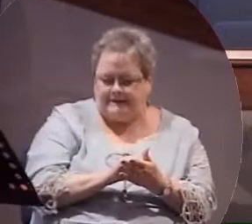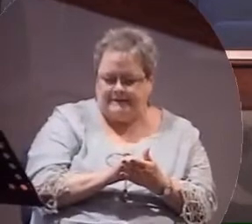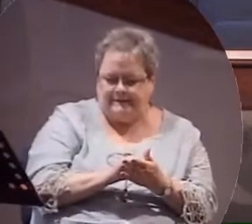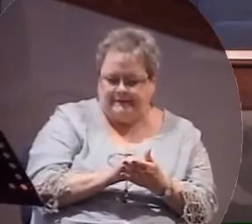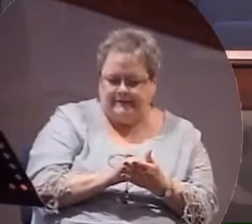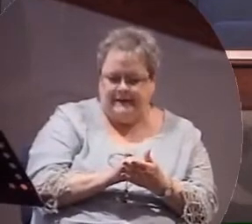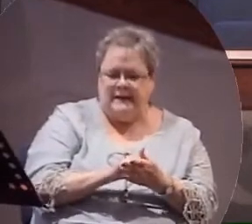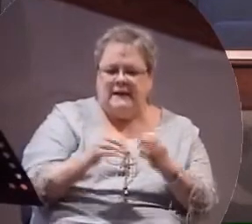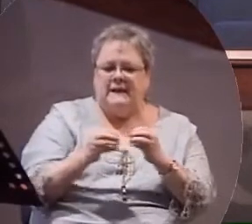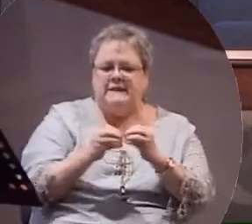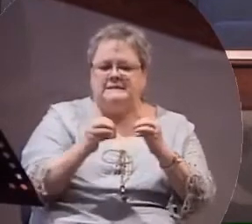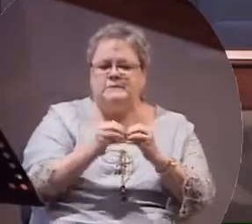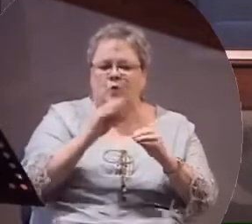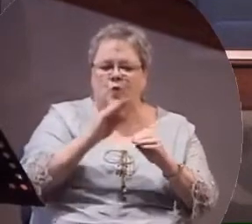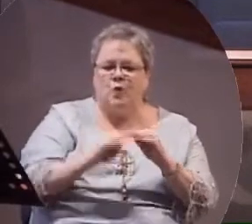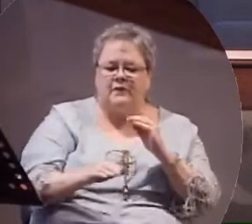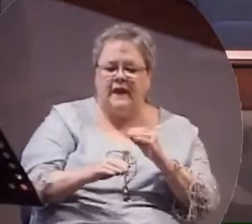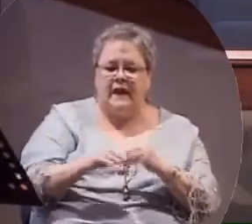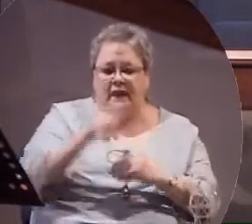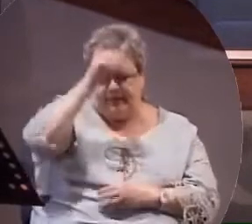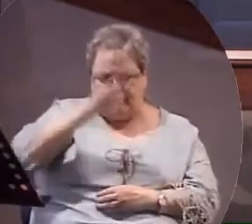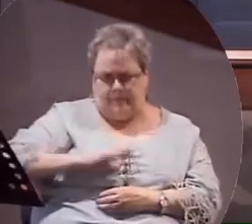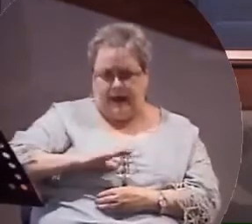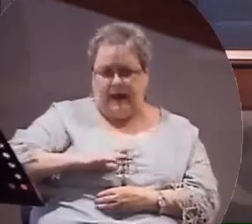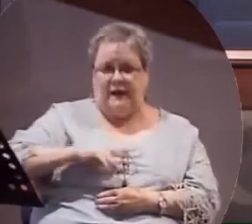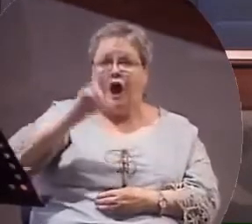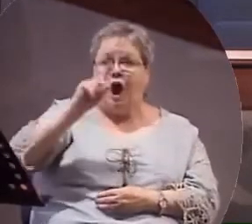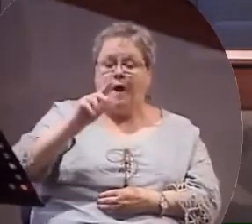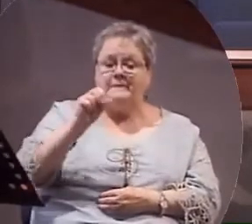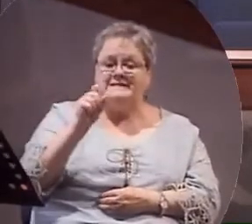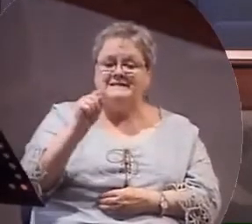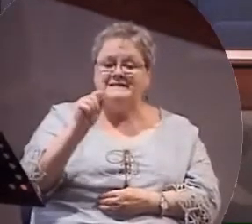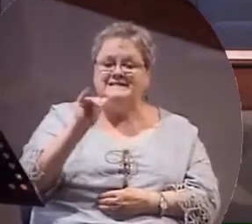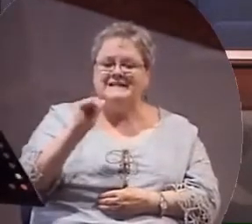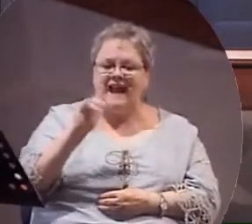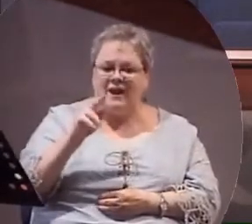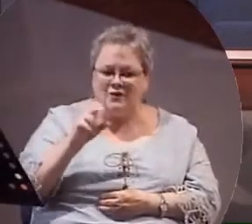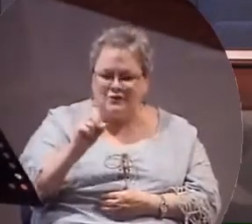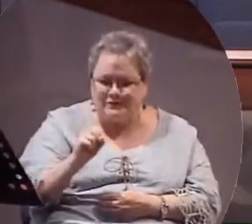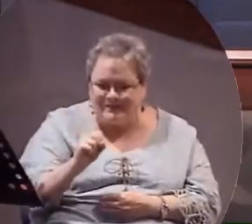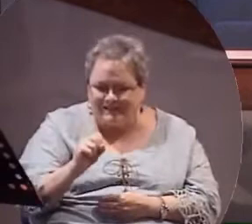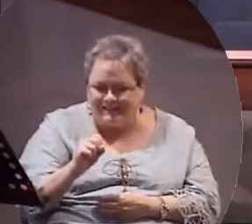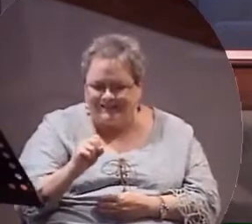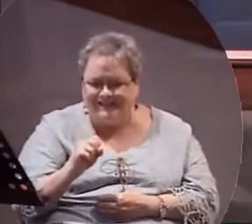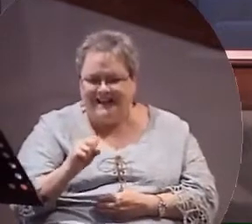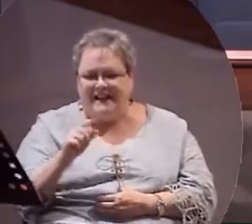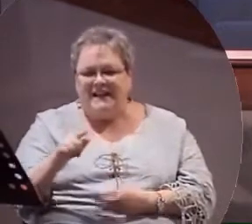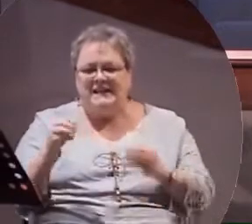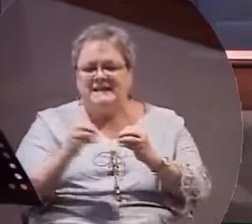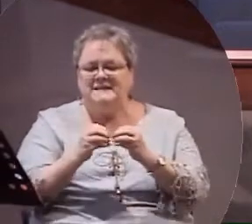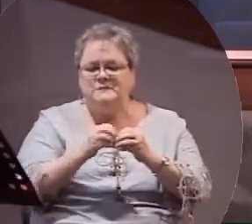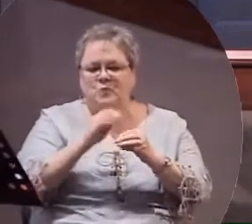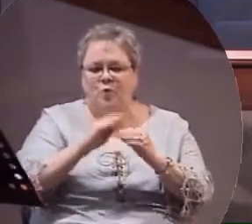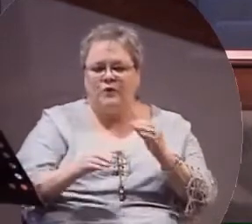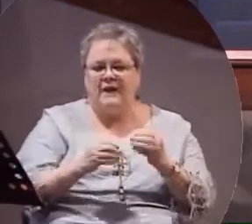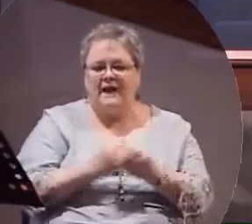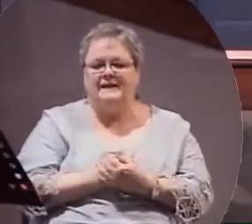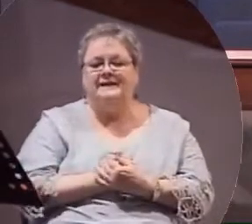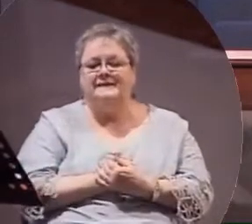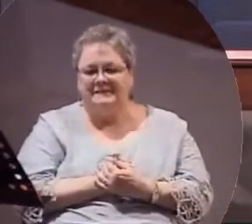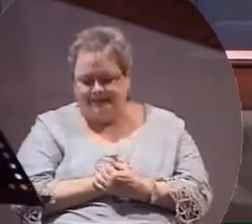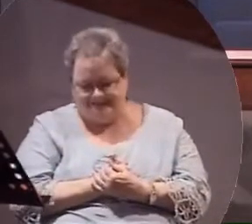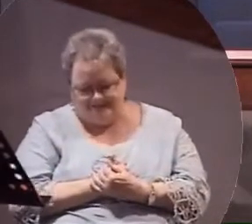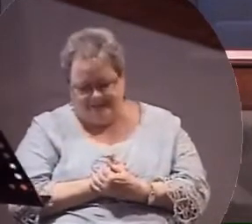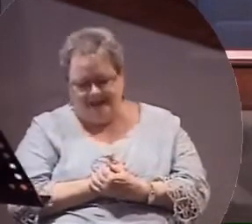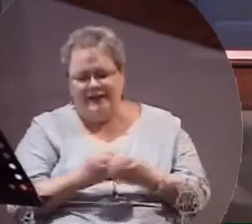posse. He's more than just a man upstairs. He's more than just this lovey kind of a dovey God that wants to get